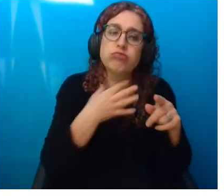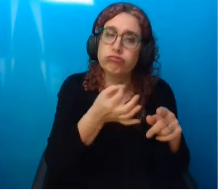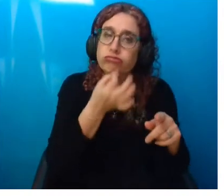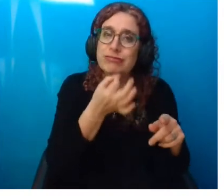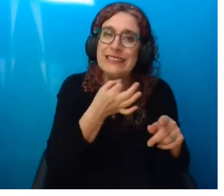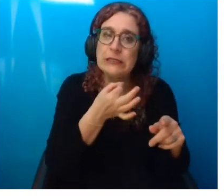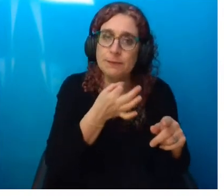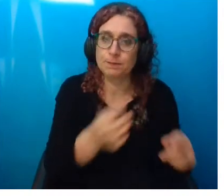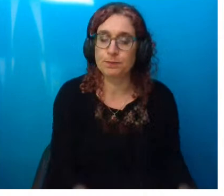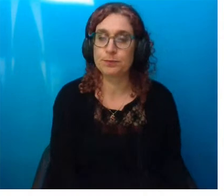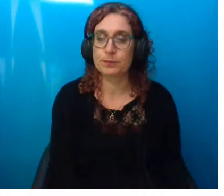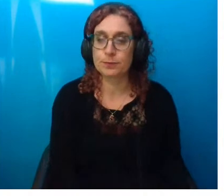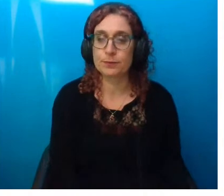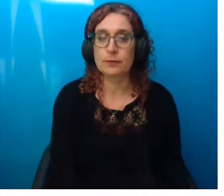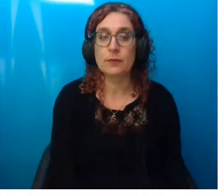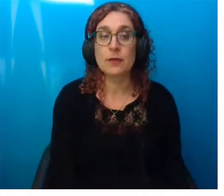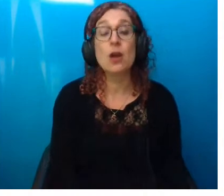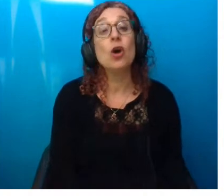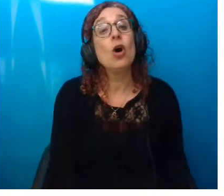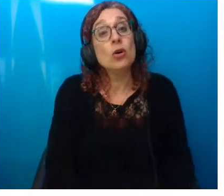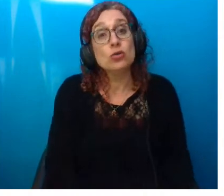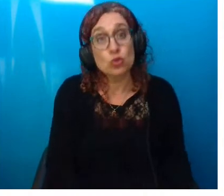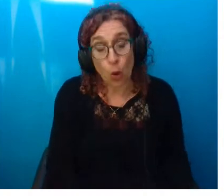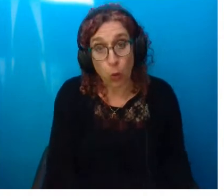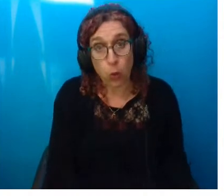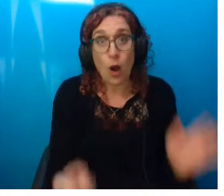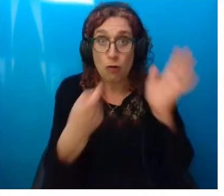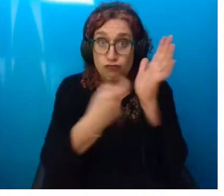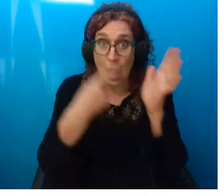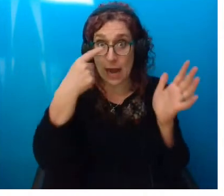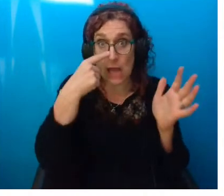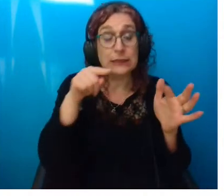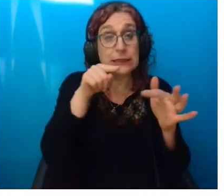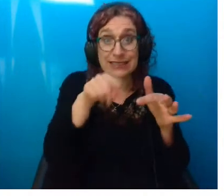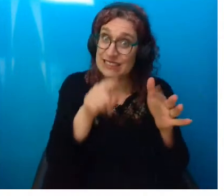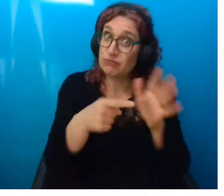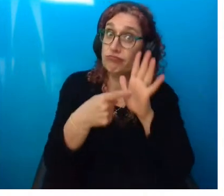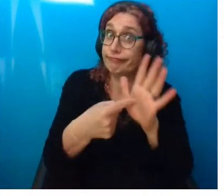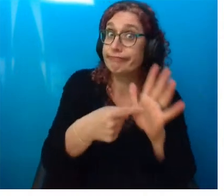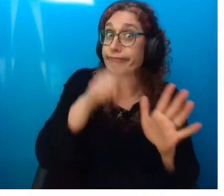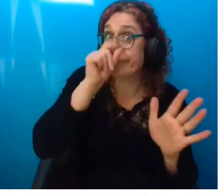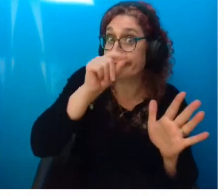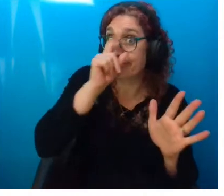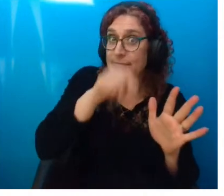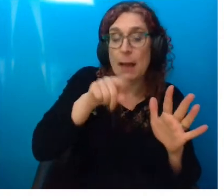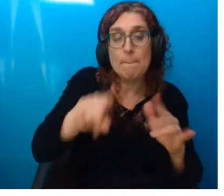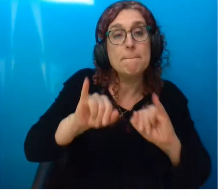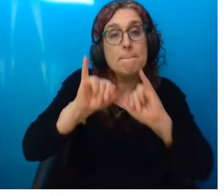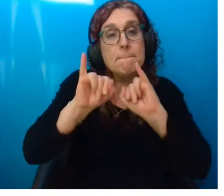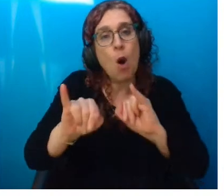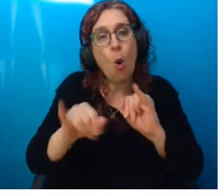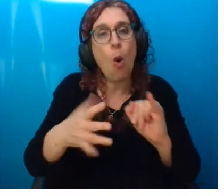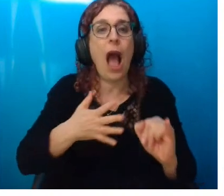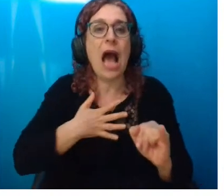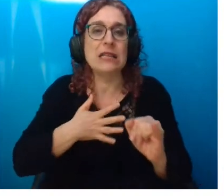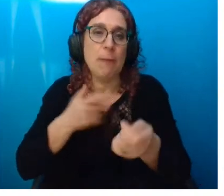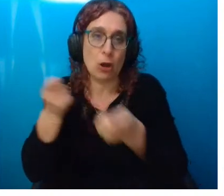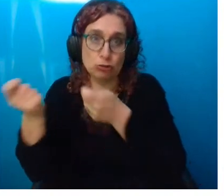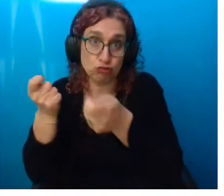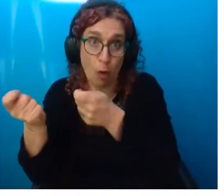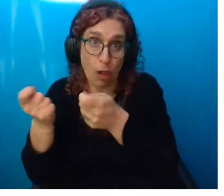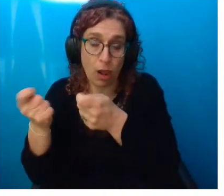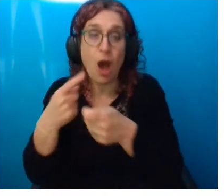Having rhinitis predicts poor asthma control, and the worse the degree of rhinitis, the worse the control. So people with